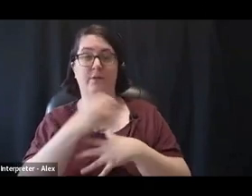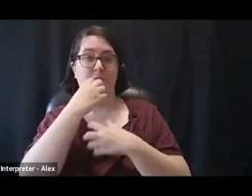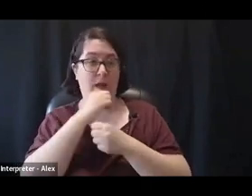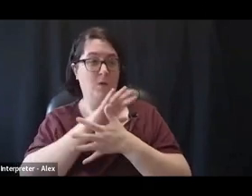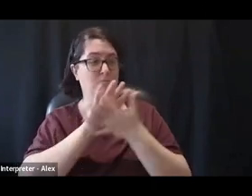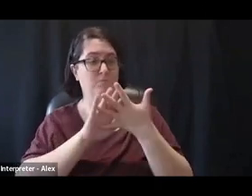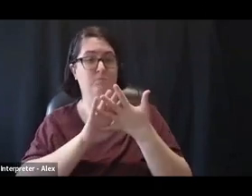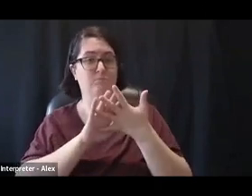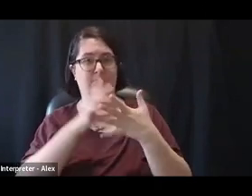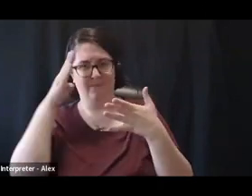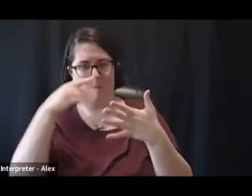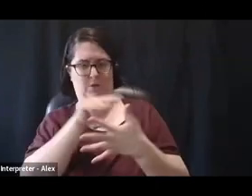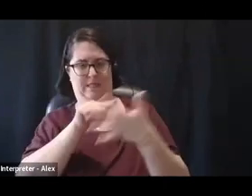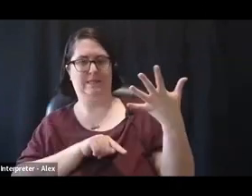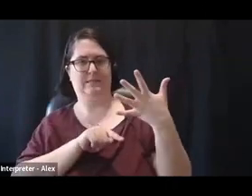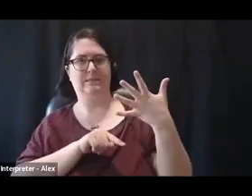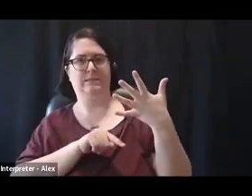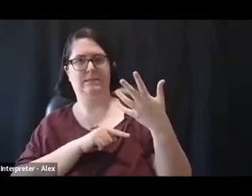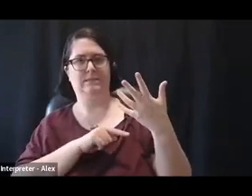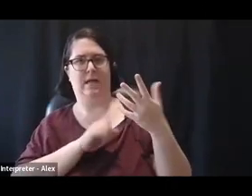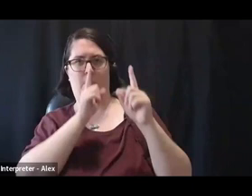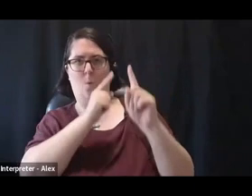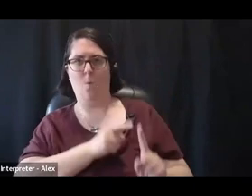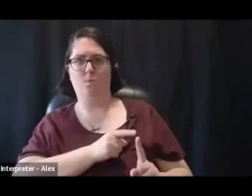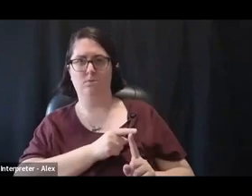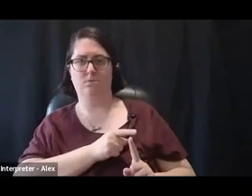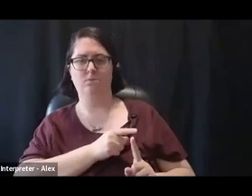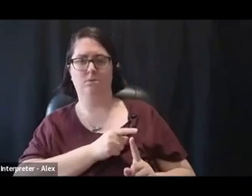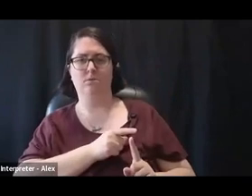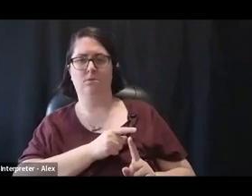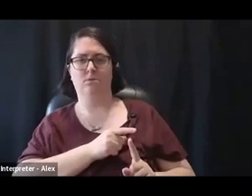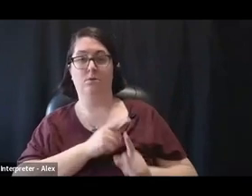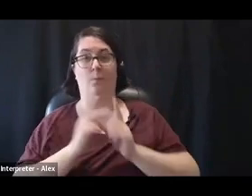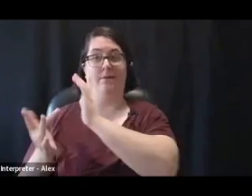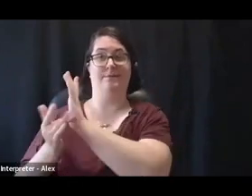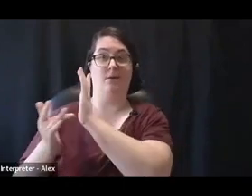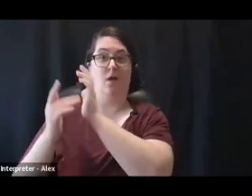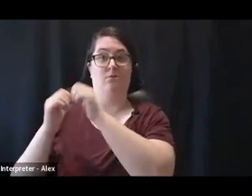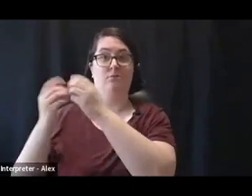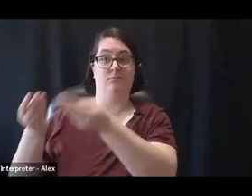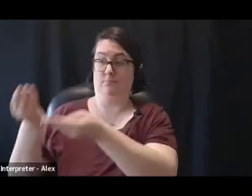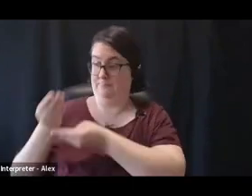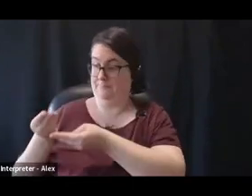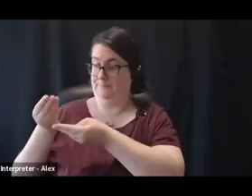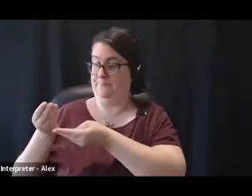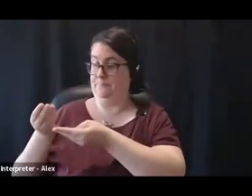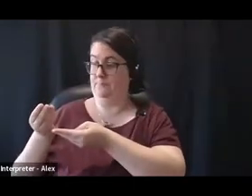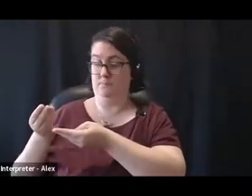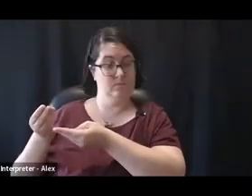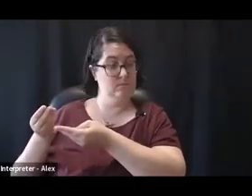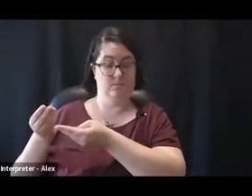is you're trying to achieve, so that when the technology can change and you could move to